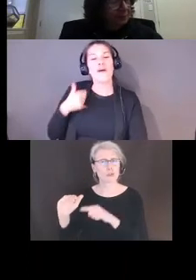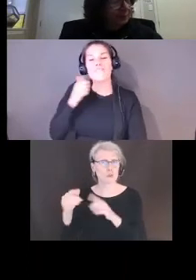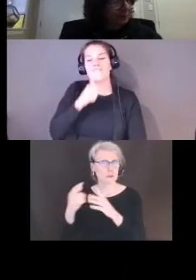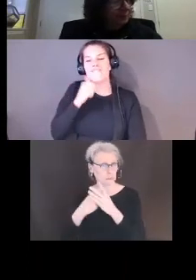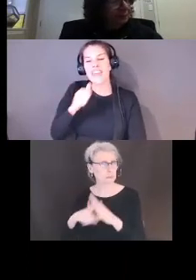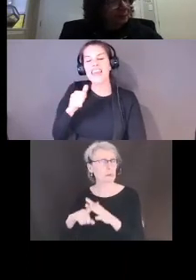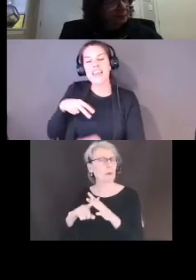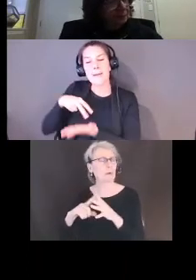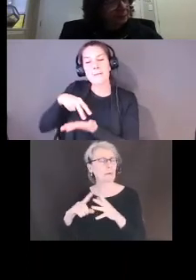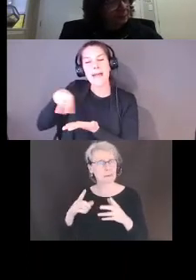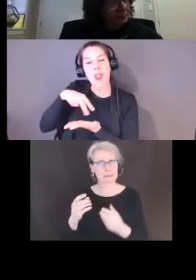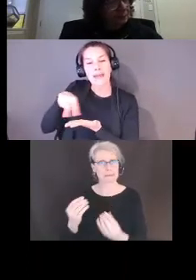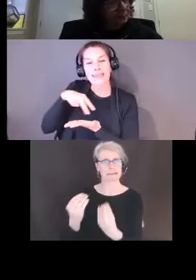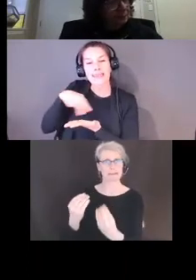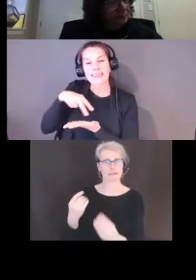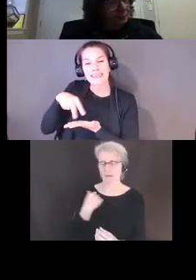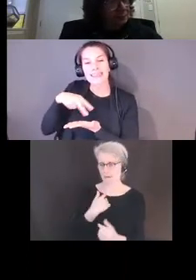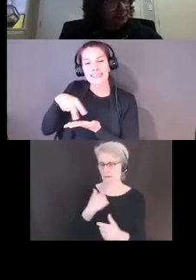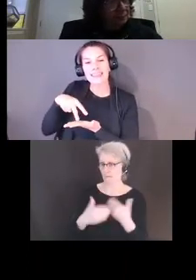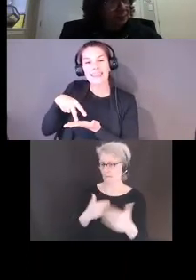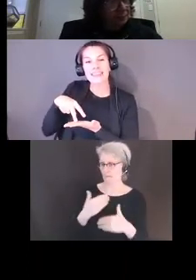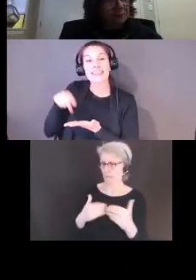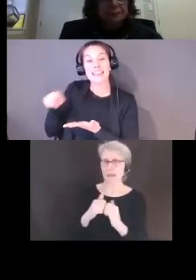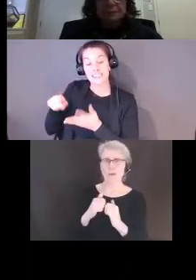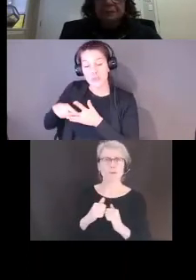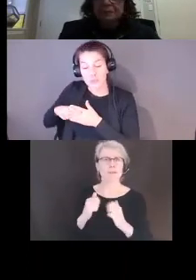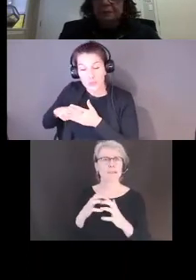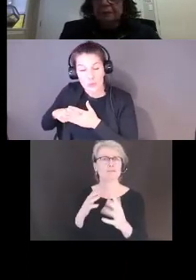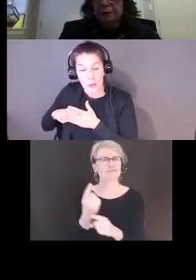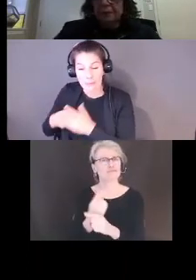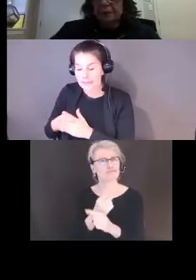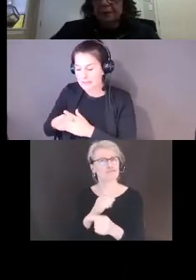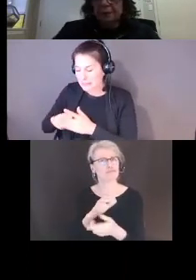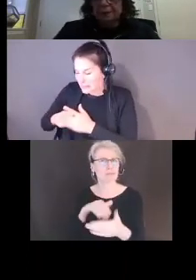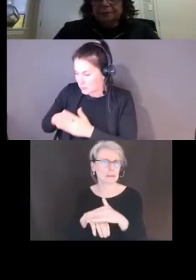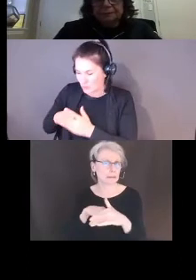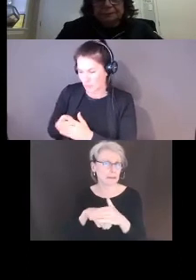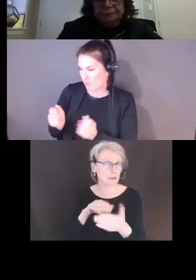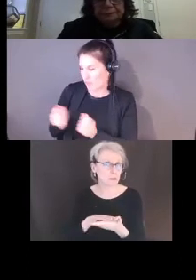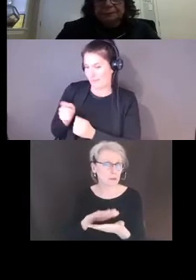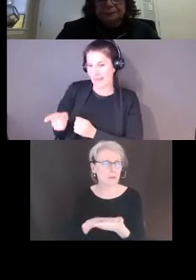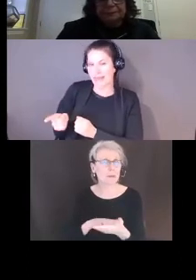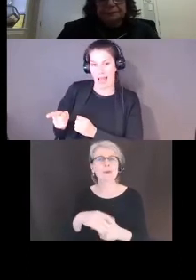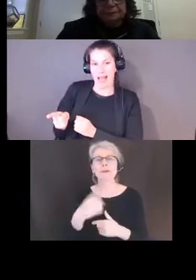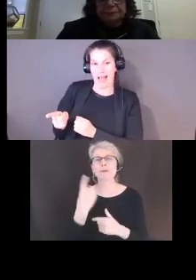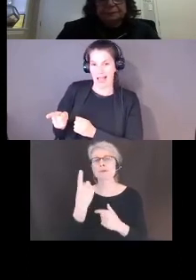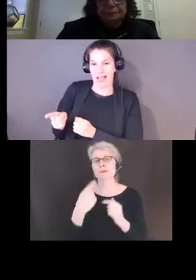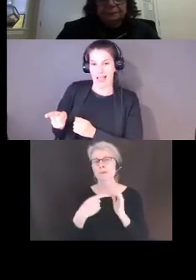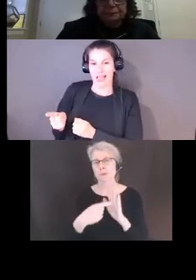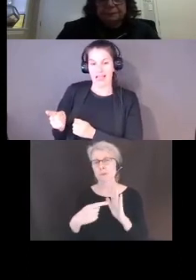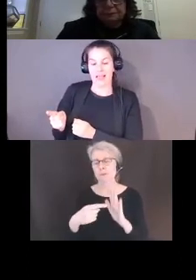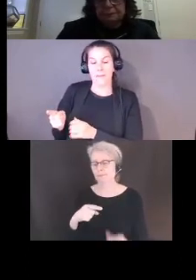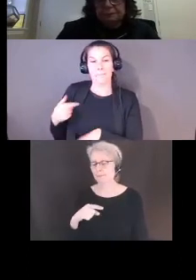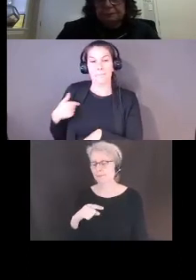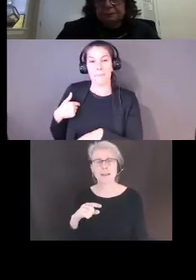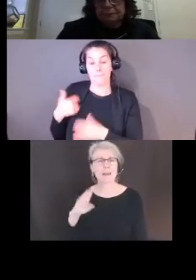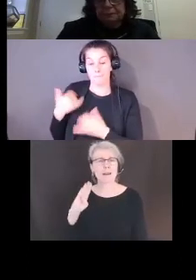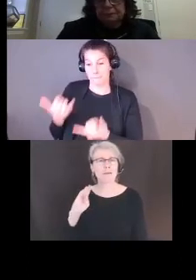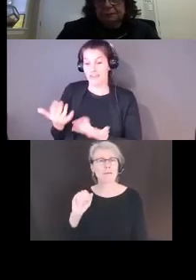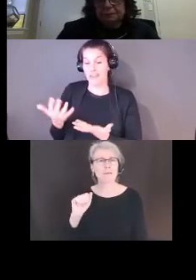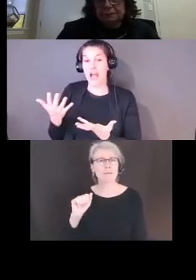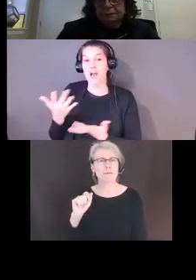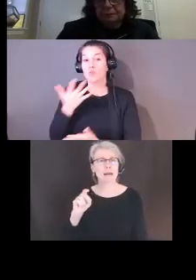our school. And I just wanted to take some time to show you one of our Ballerina Dreams classes that performed at our virtual